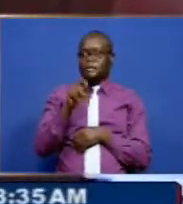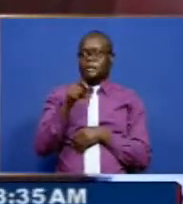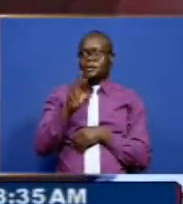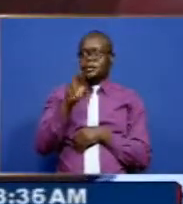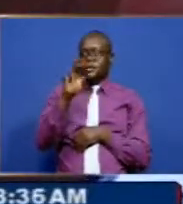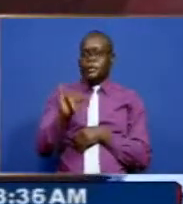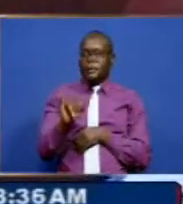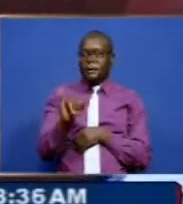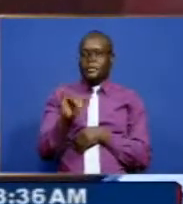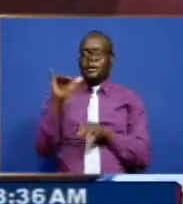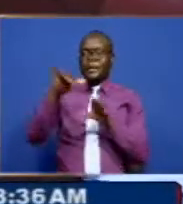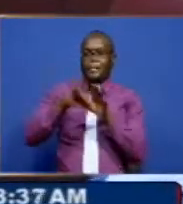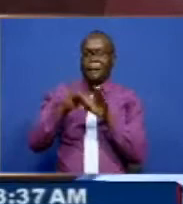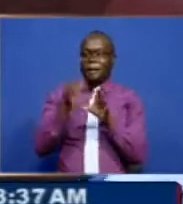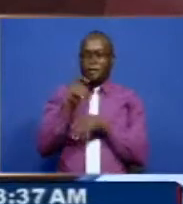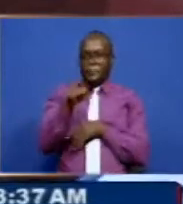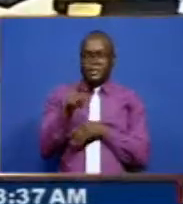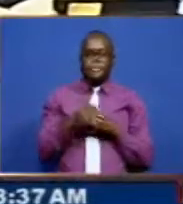of this special committee.